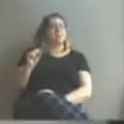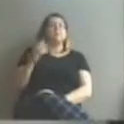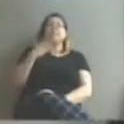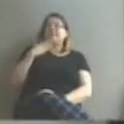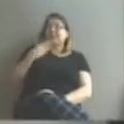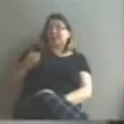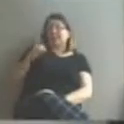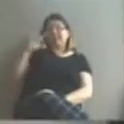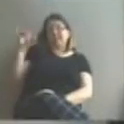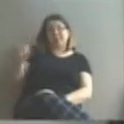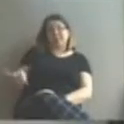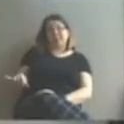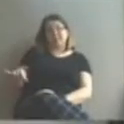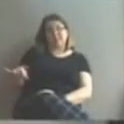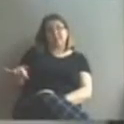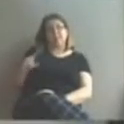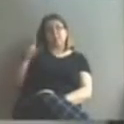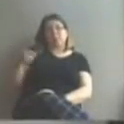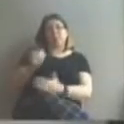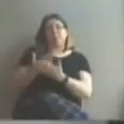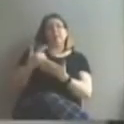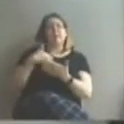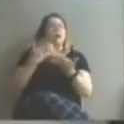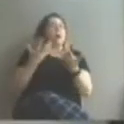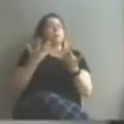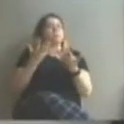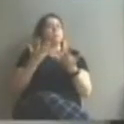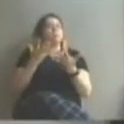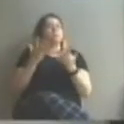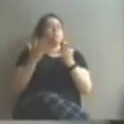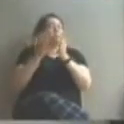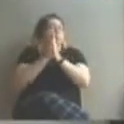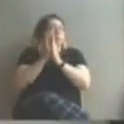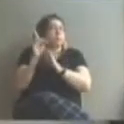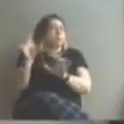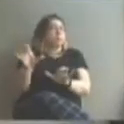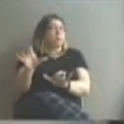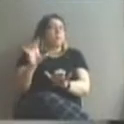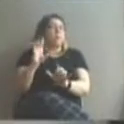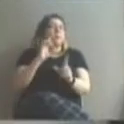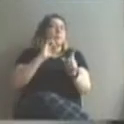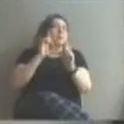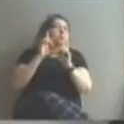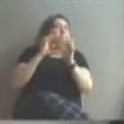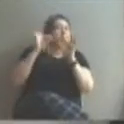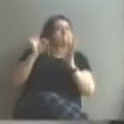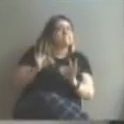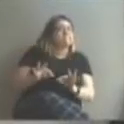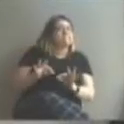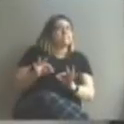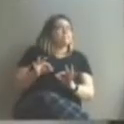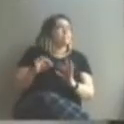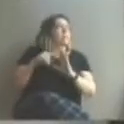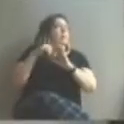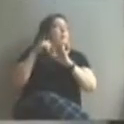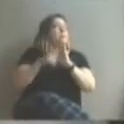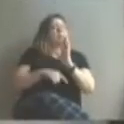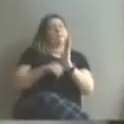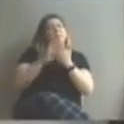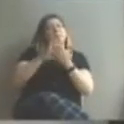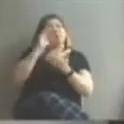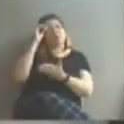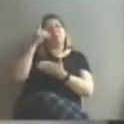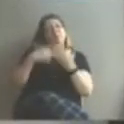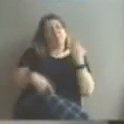for that. The only thing I would ask that you do is to talk to us a little bit, because deeper learning is what we're